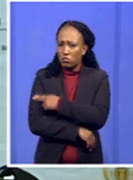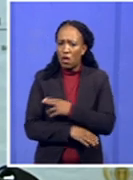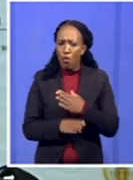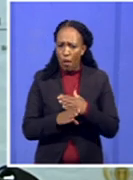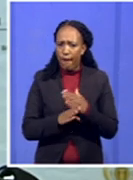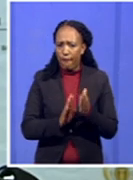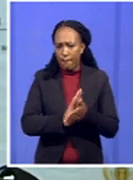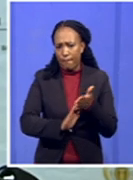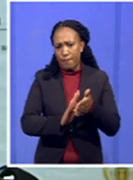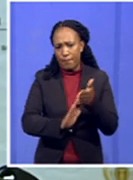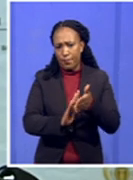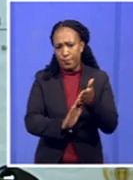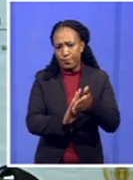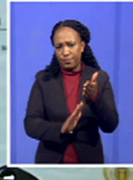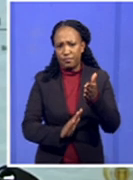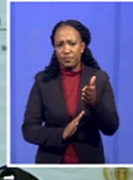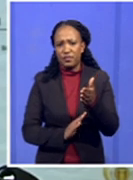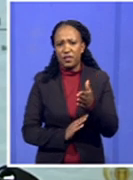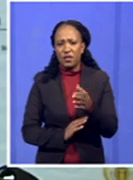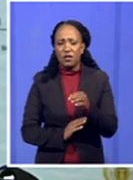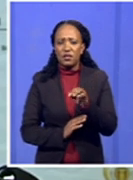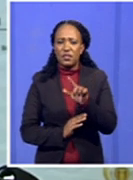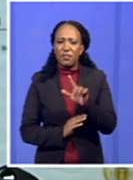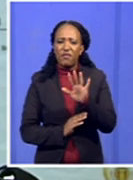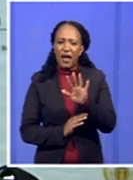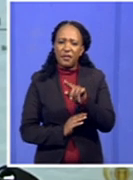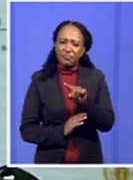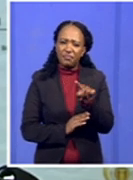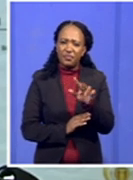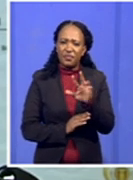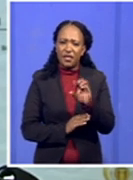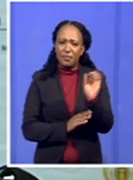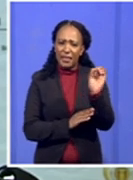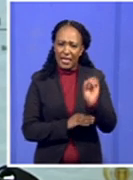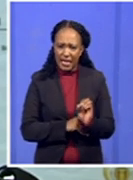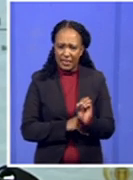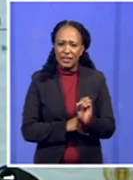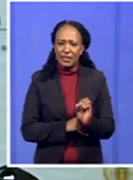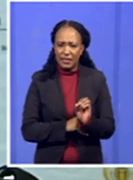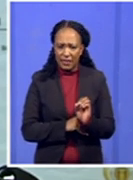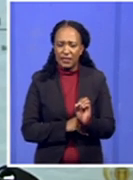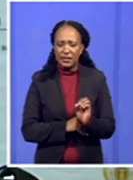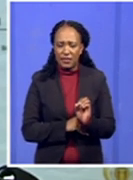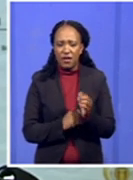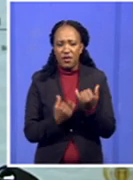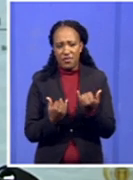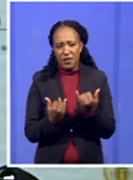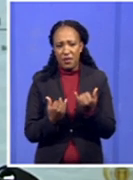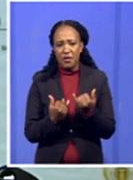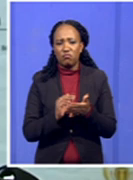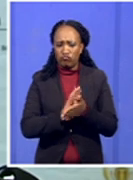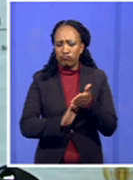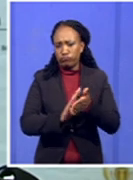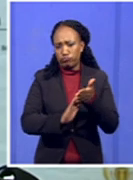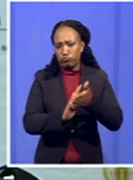at just around 75 to 80% of capacity.